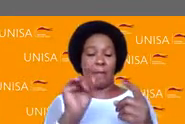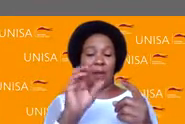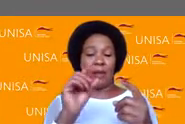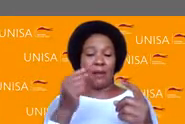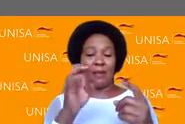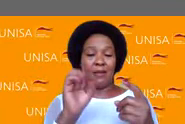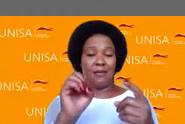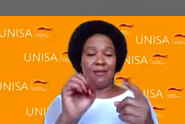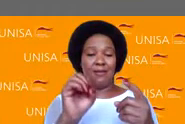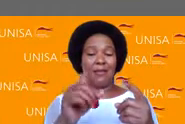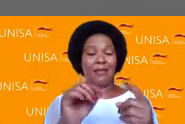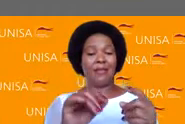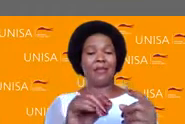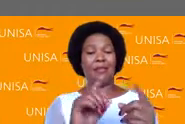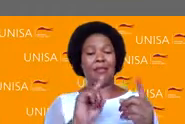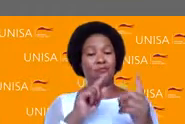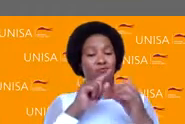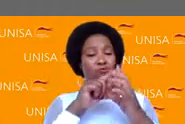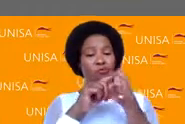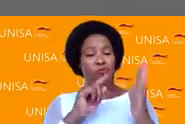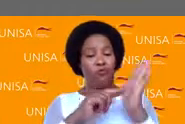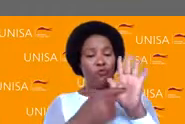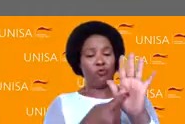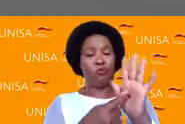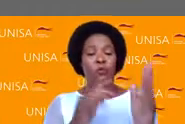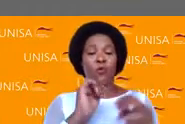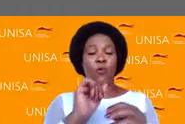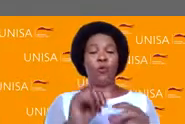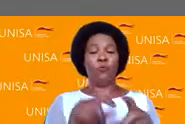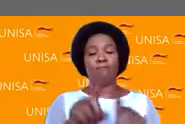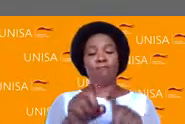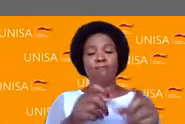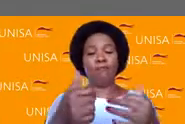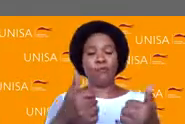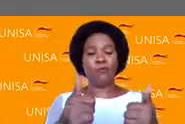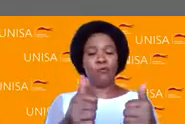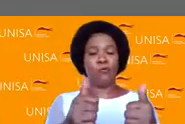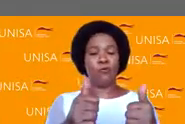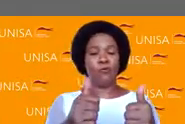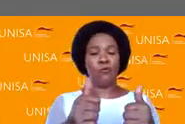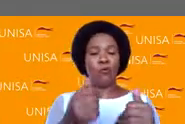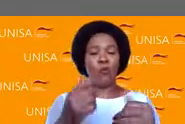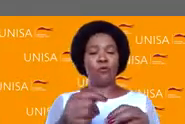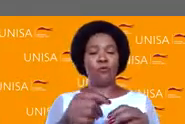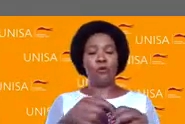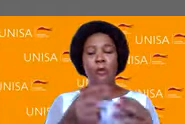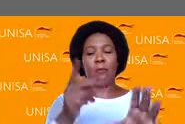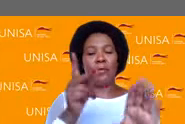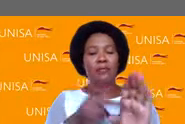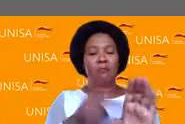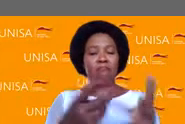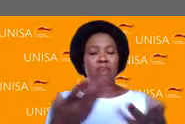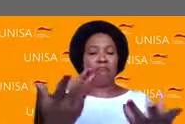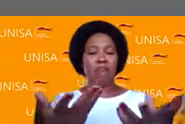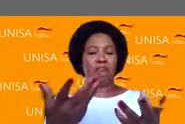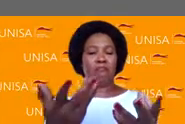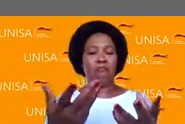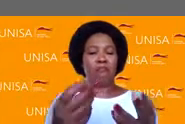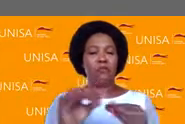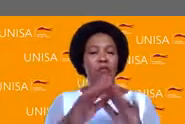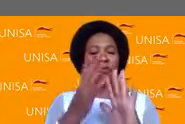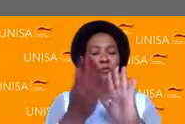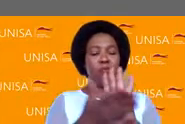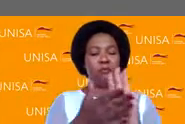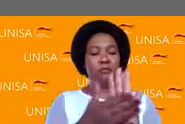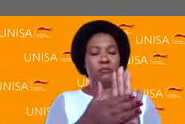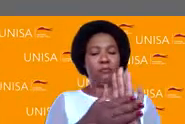the indication that you perhaps learned a new competency, or you, for instance, completed a